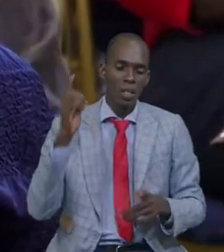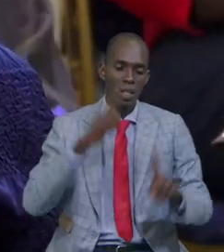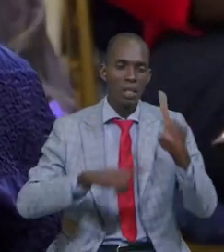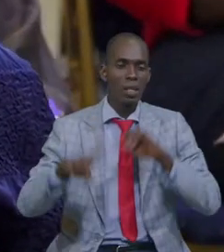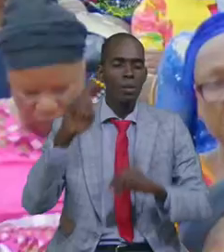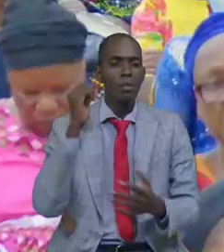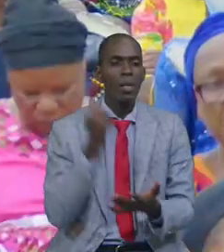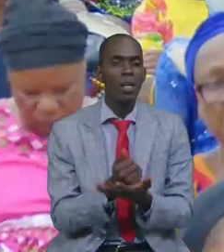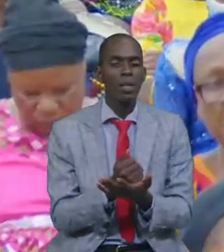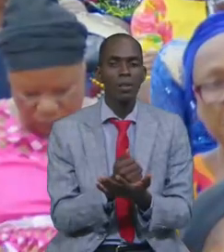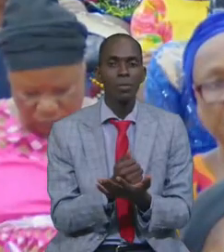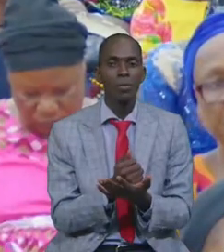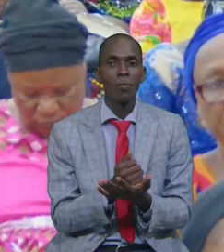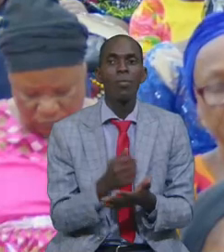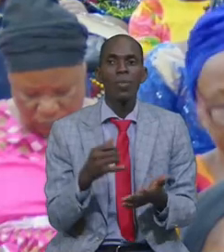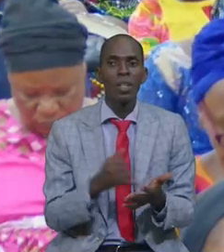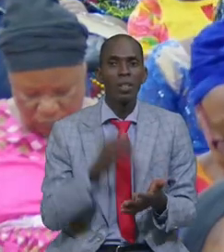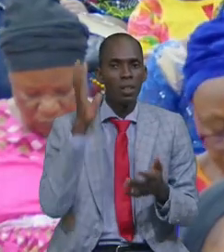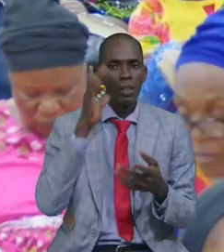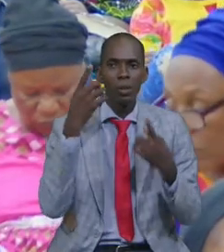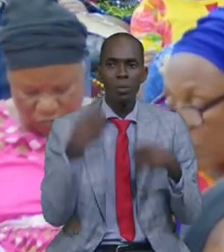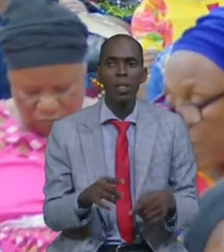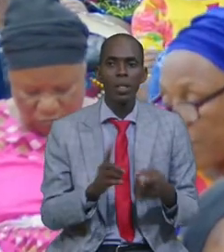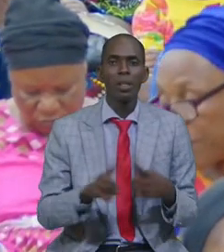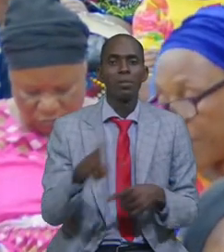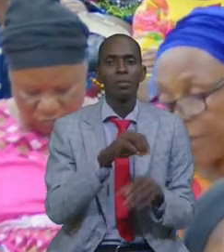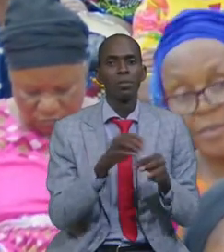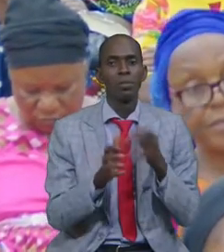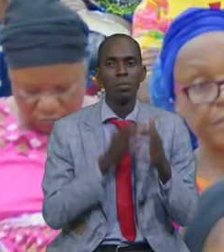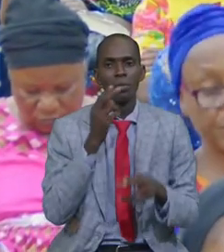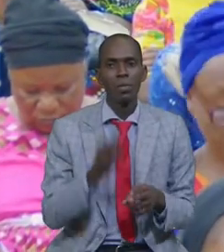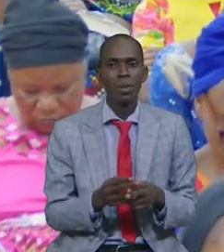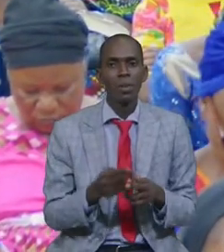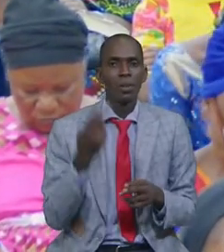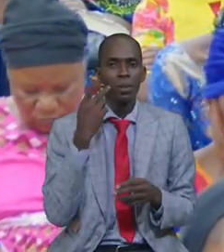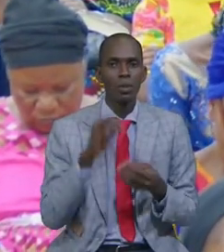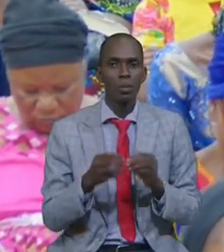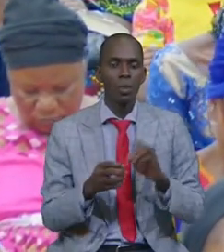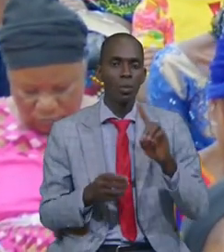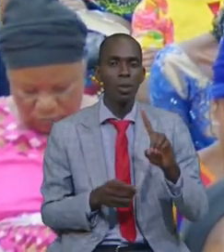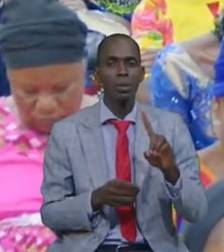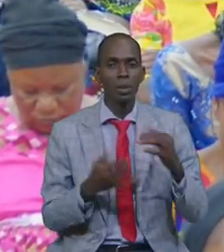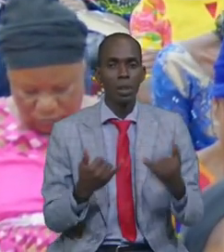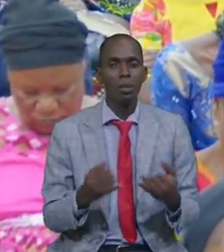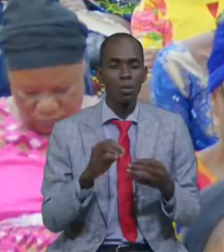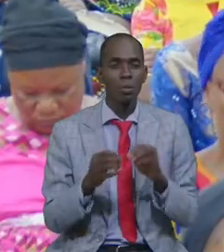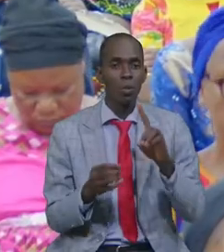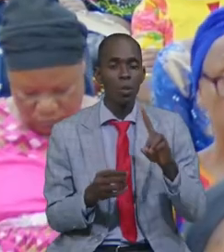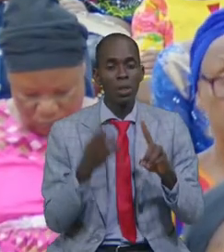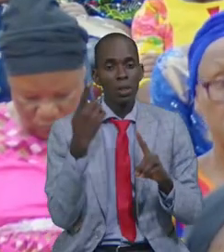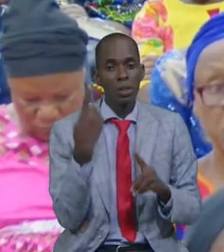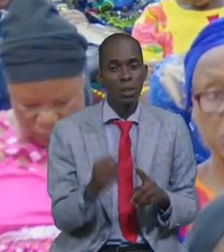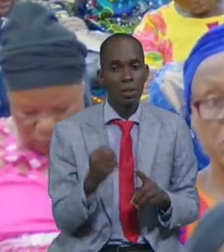Amen. It will happen to you. I'm looking at number one here. Number one is the cause and